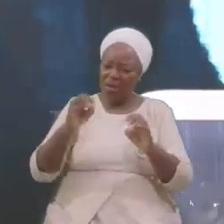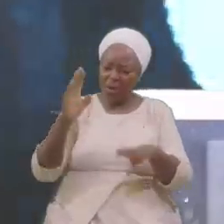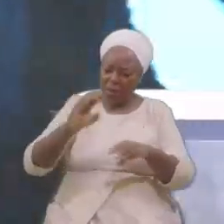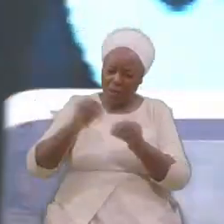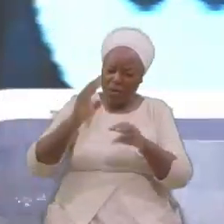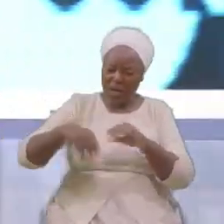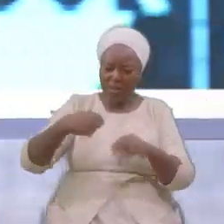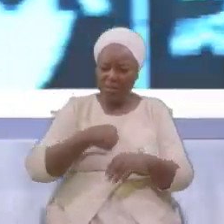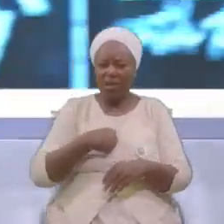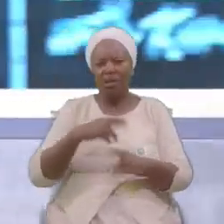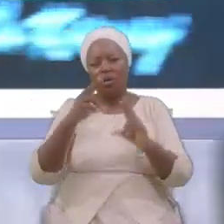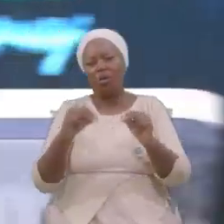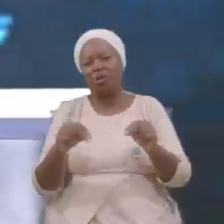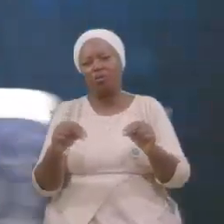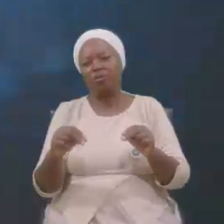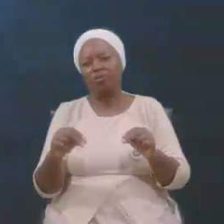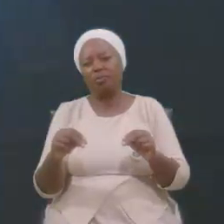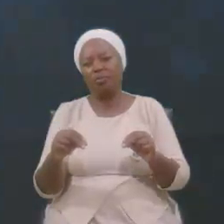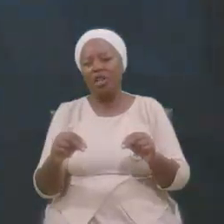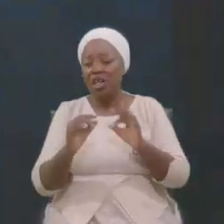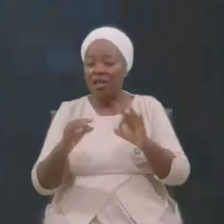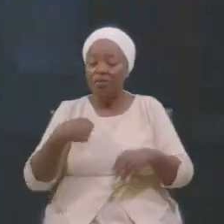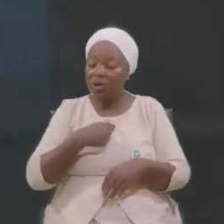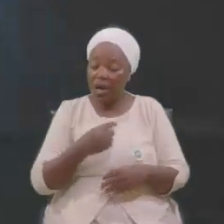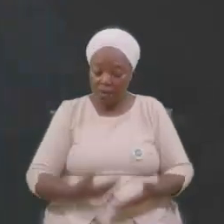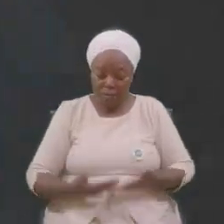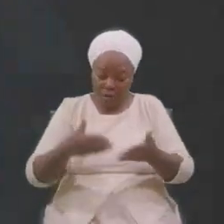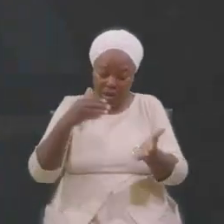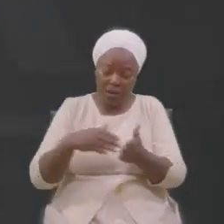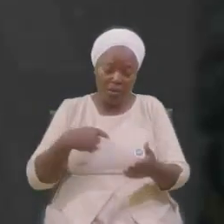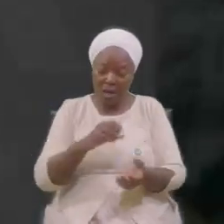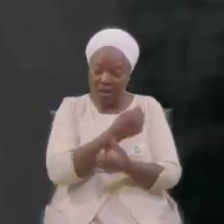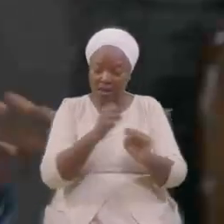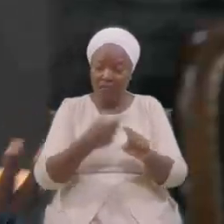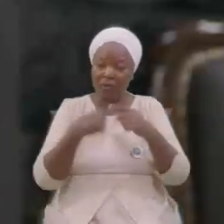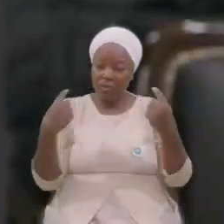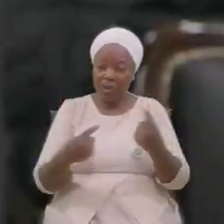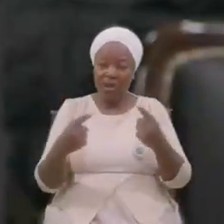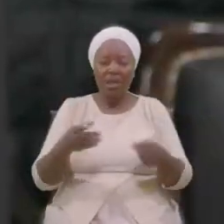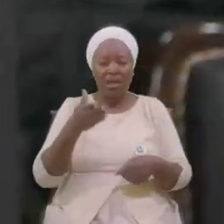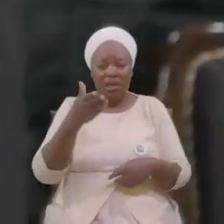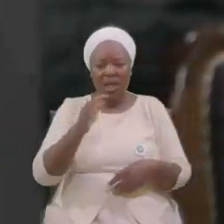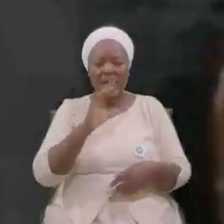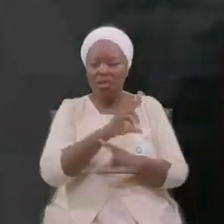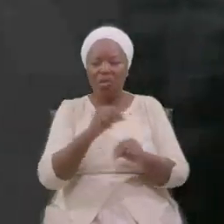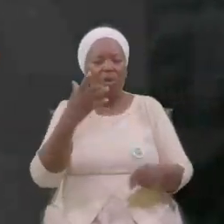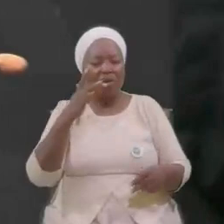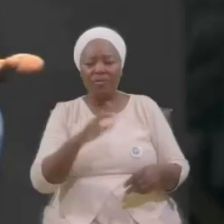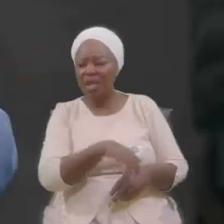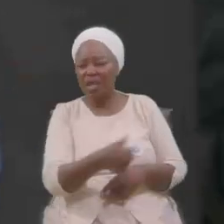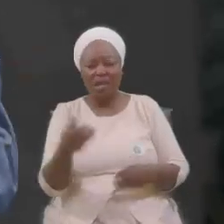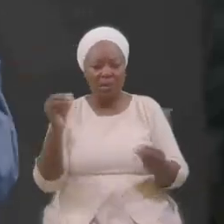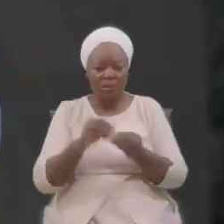nation. If we're born again, if we're children of God, there's no envy anymore. Lay